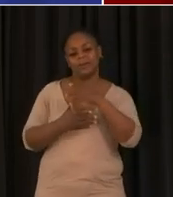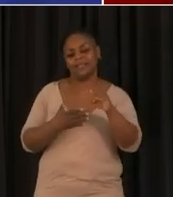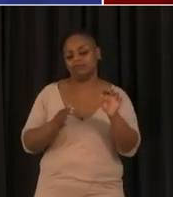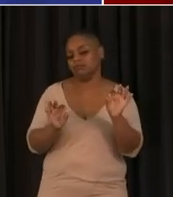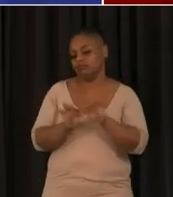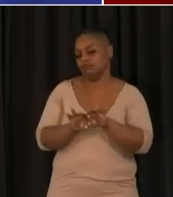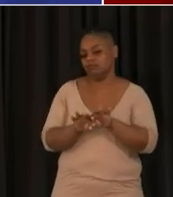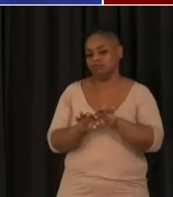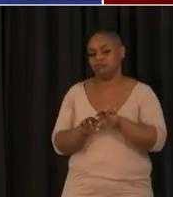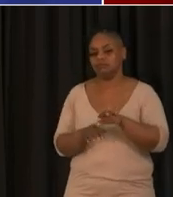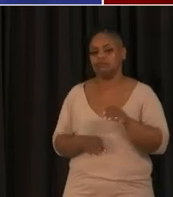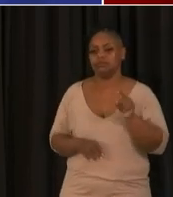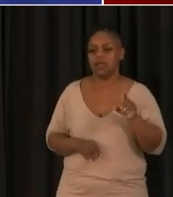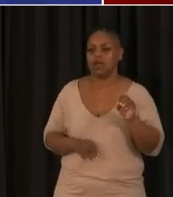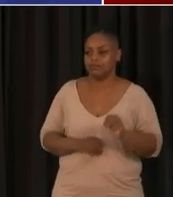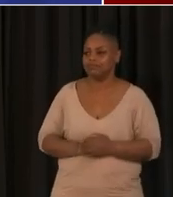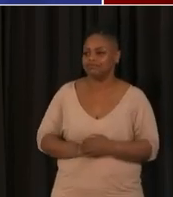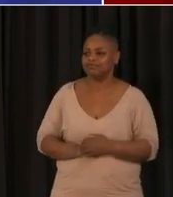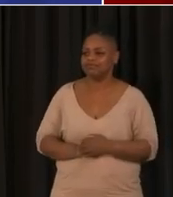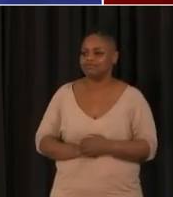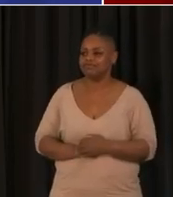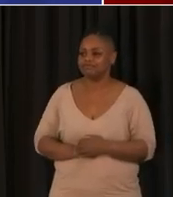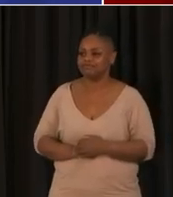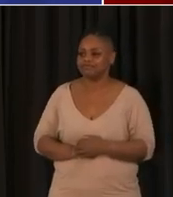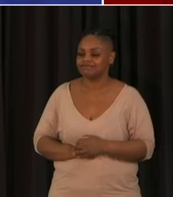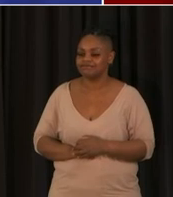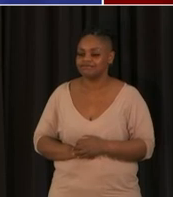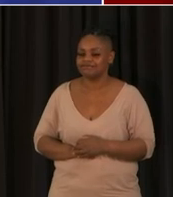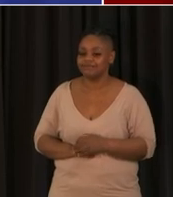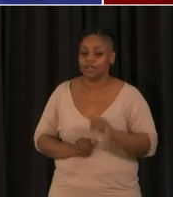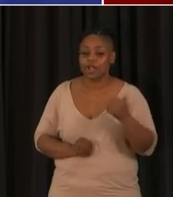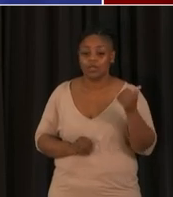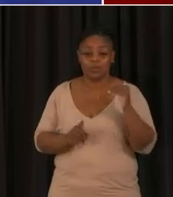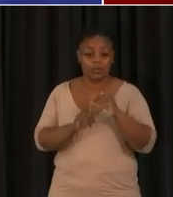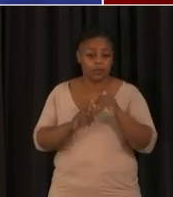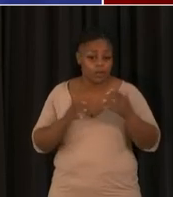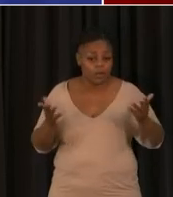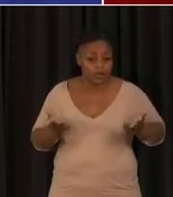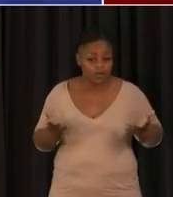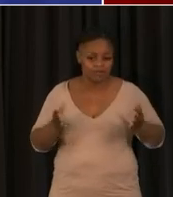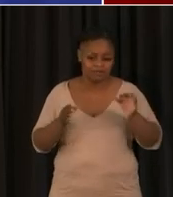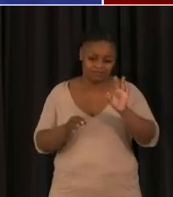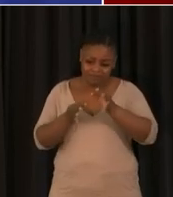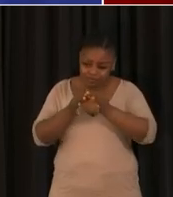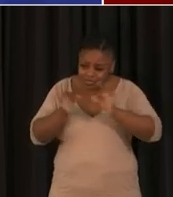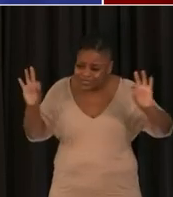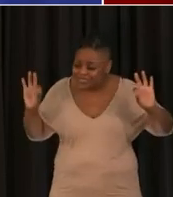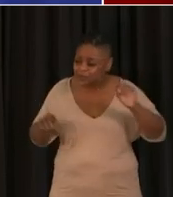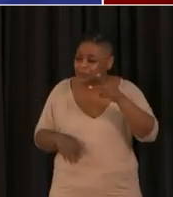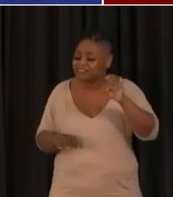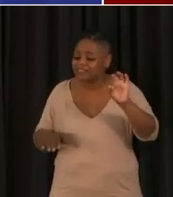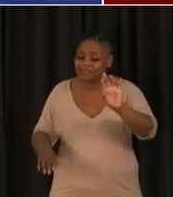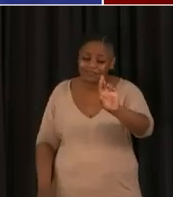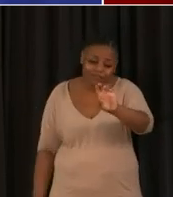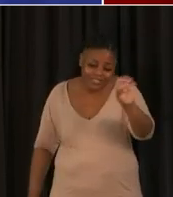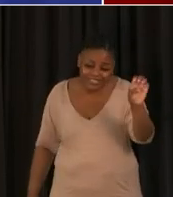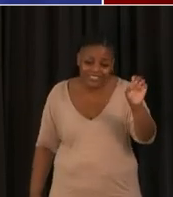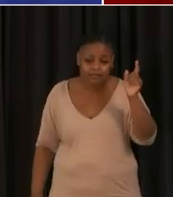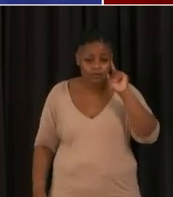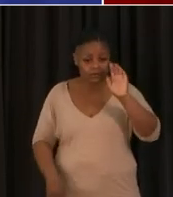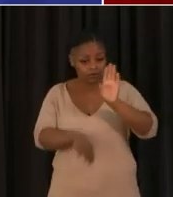payments. So, I guess my bottom line is, sort of cash supports to give